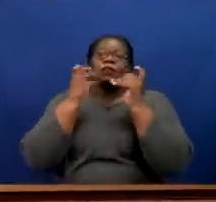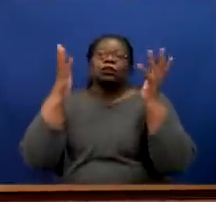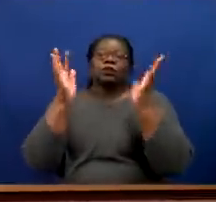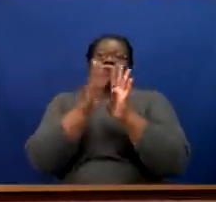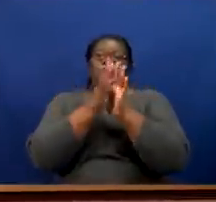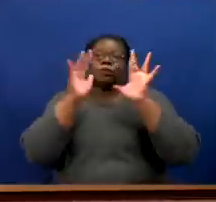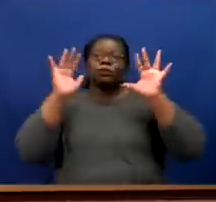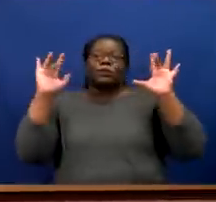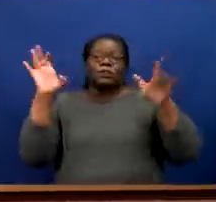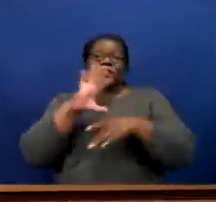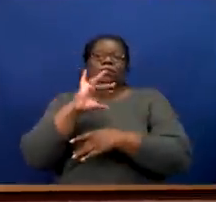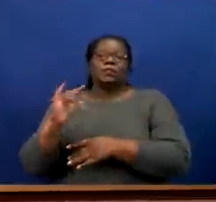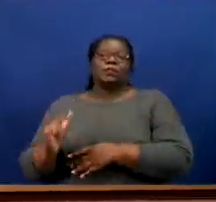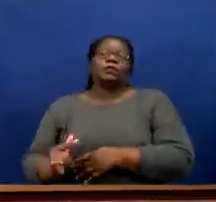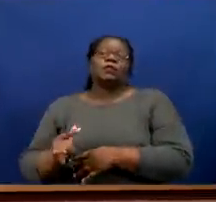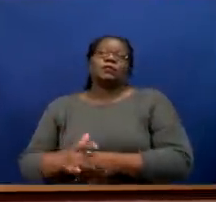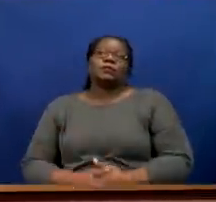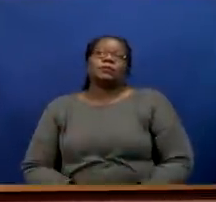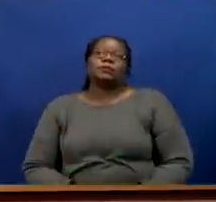the Lord.